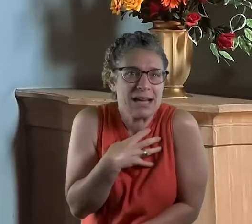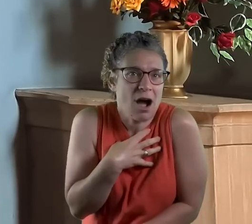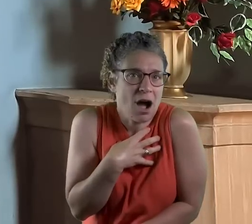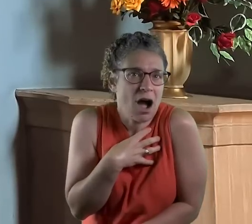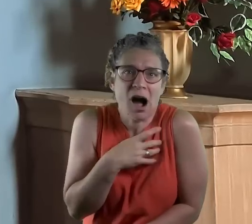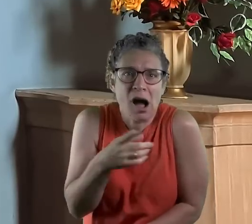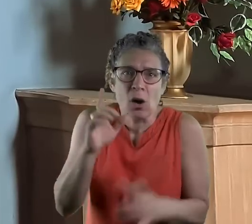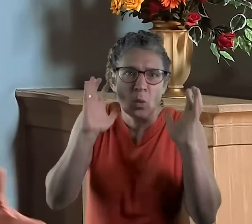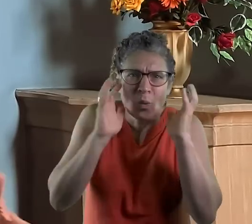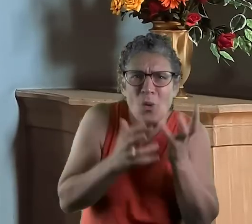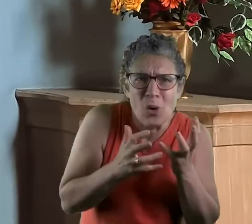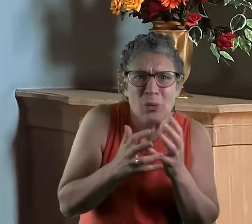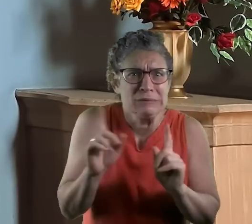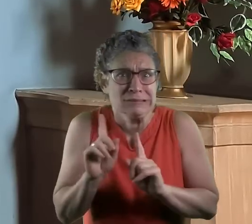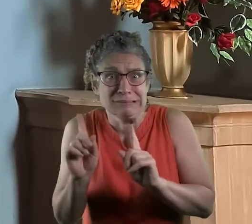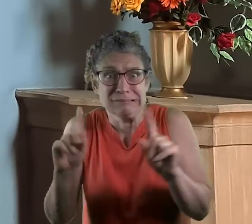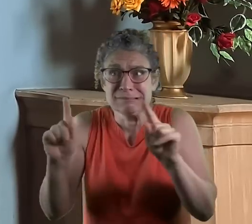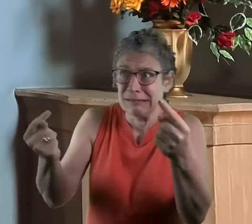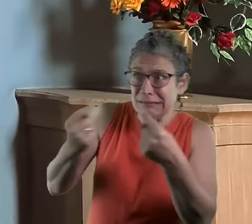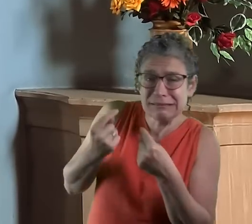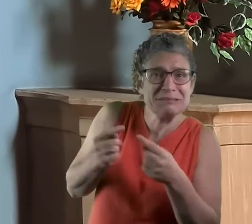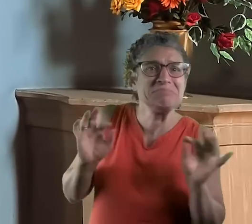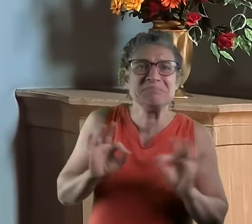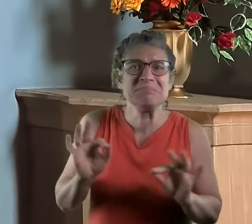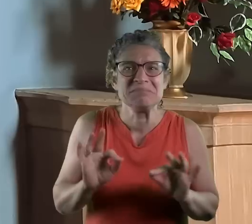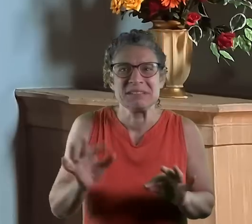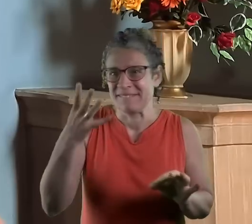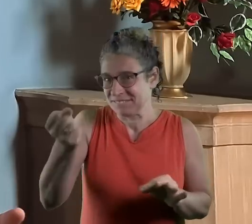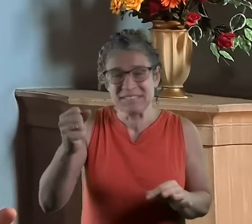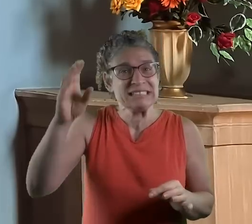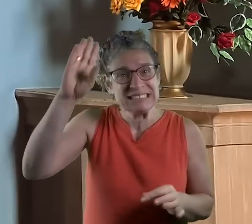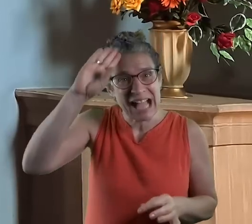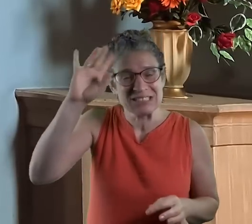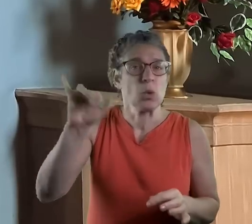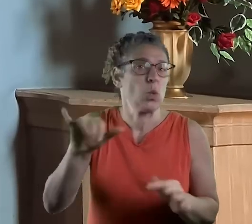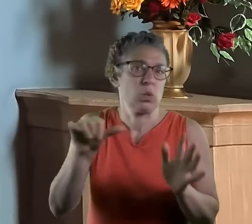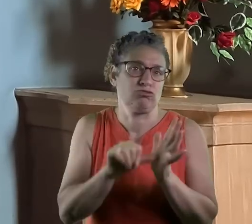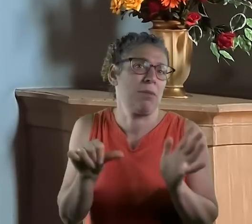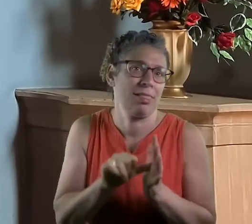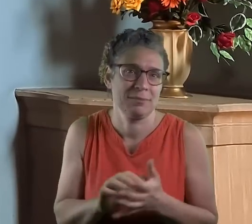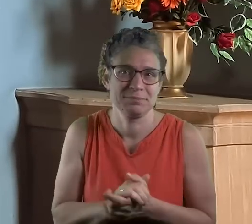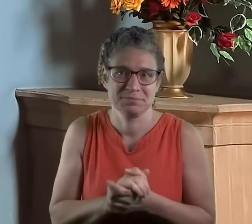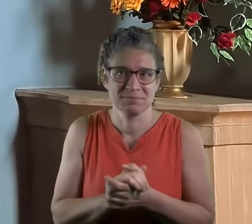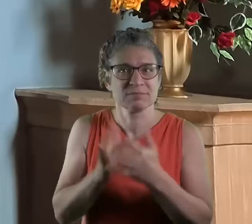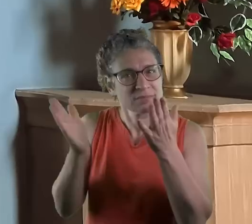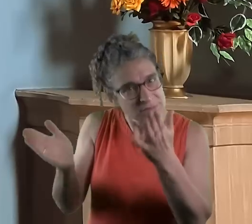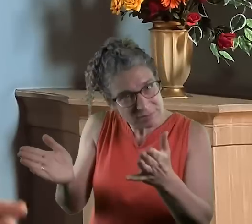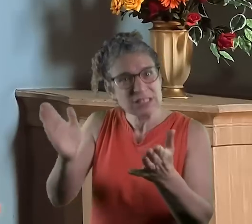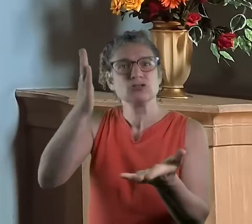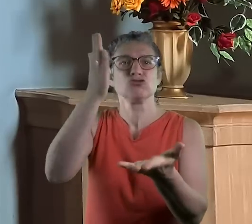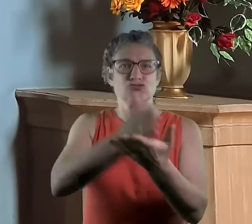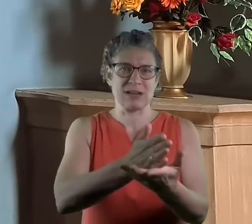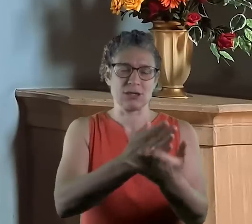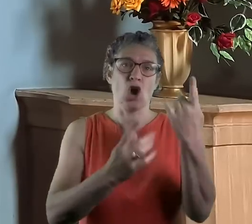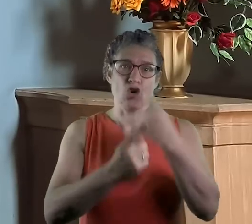fear. They don't need to fear the rest of the world, with all of its danger and all of its trouble. They can